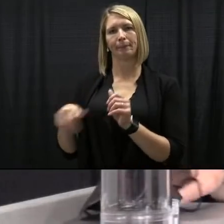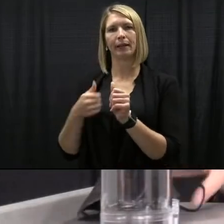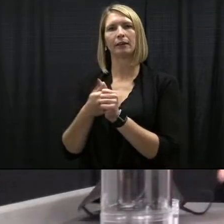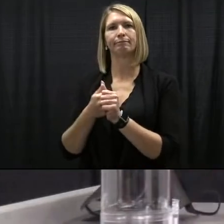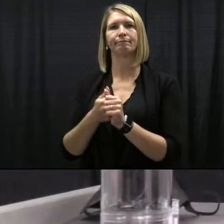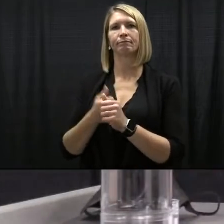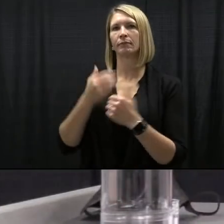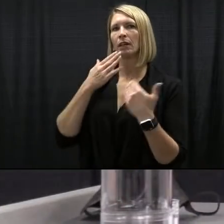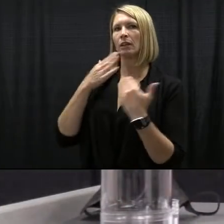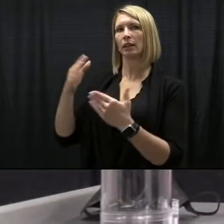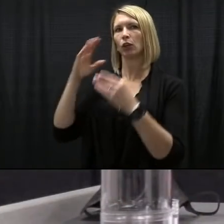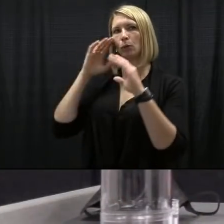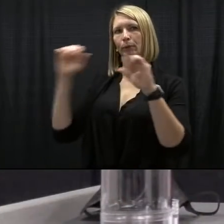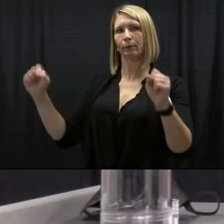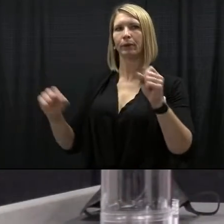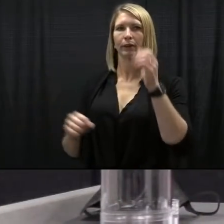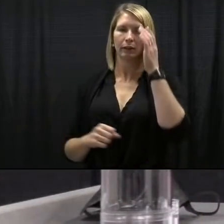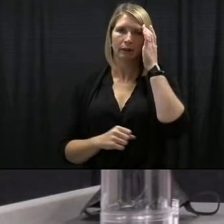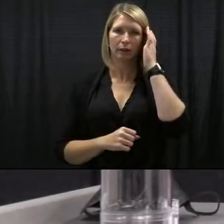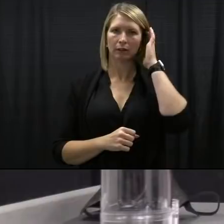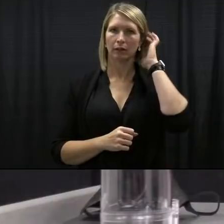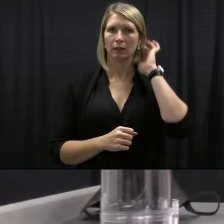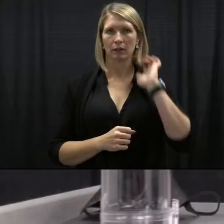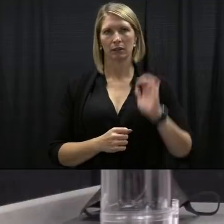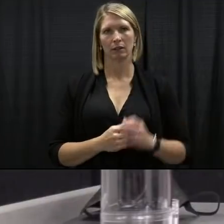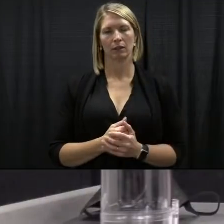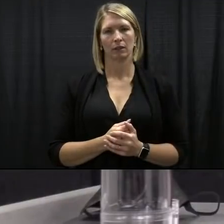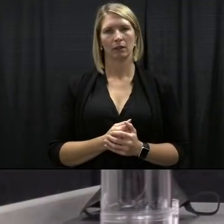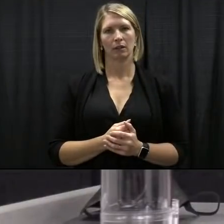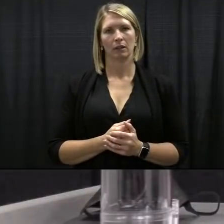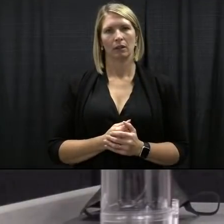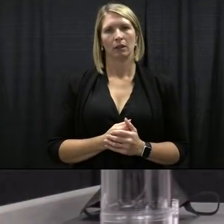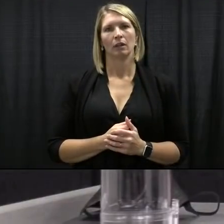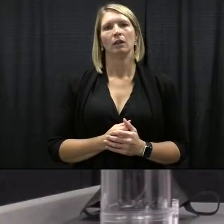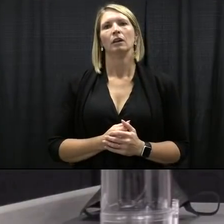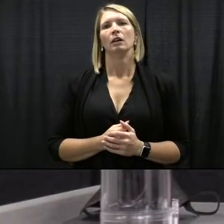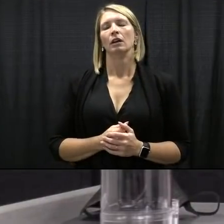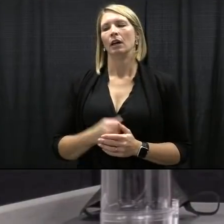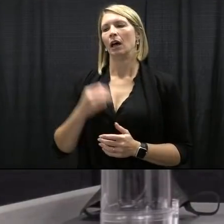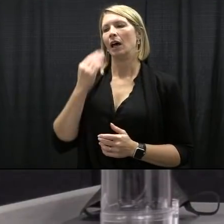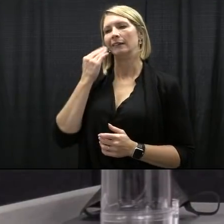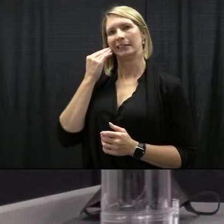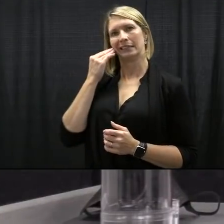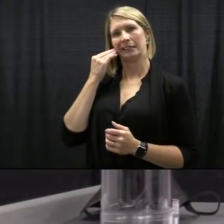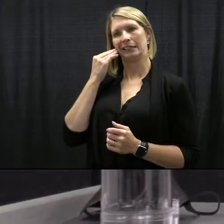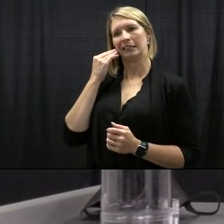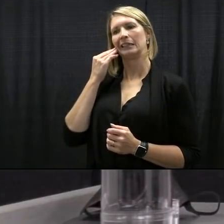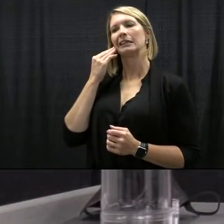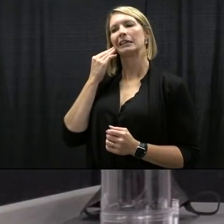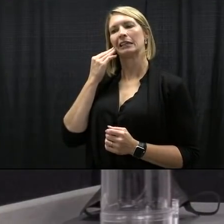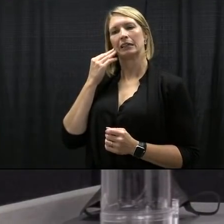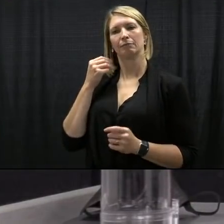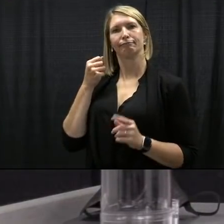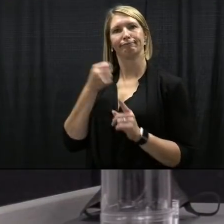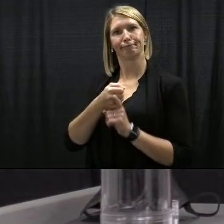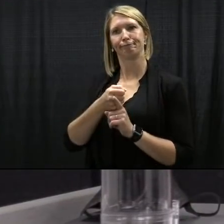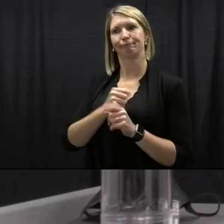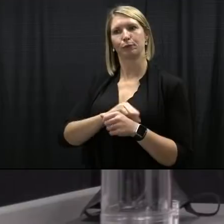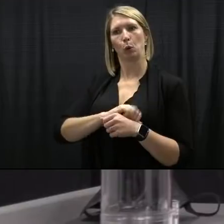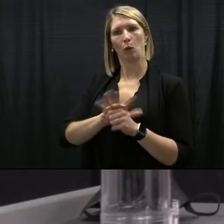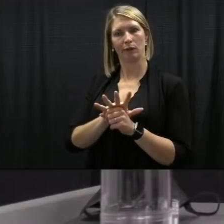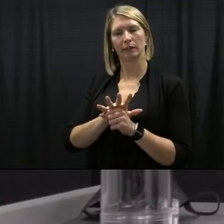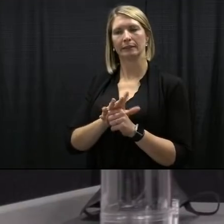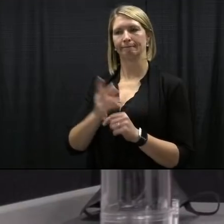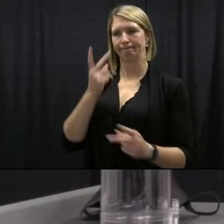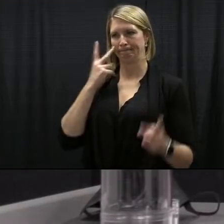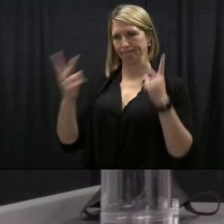Thank you, Premier. So since the onset of the pandemic, we have all viewed firsthand the impact that COVID-19 has